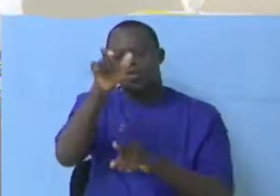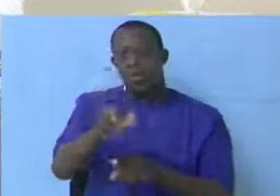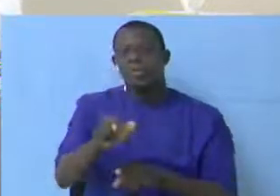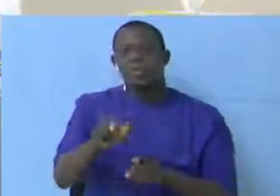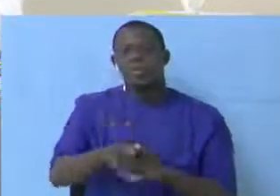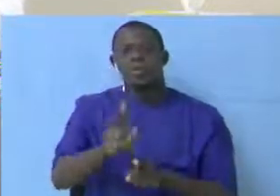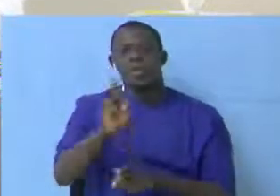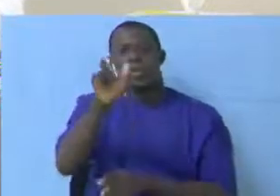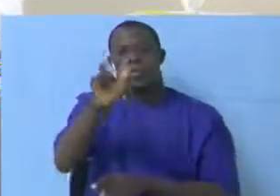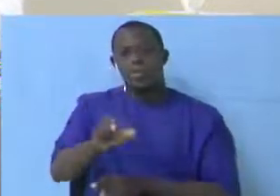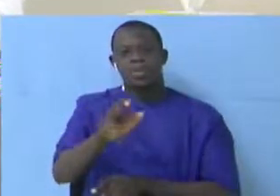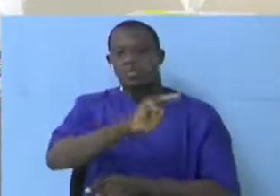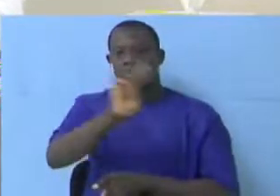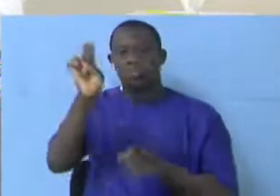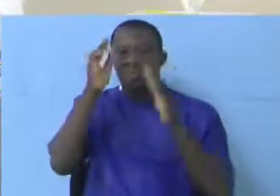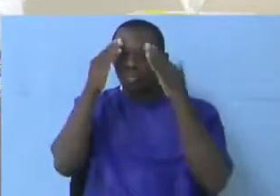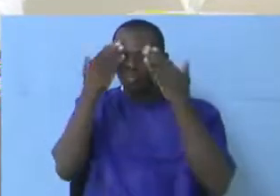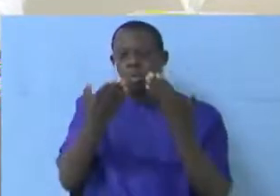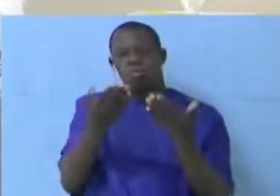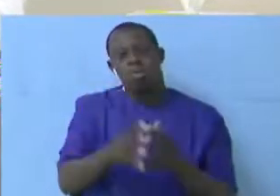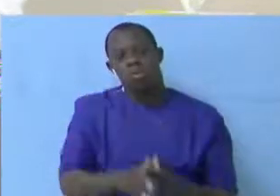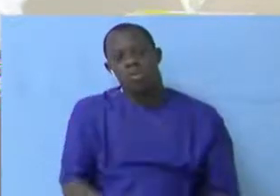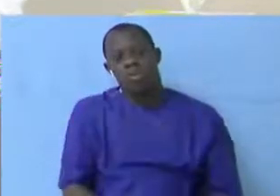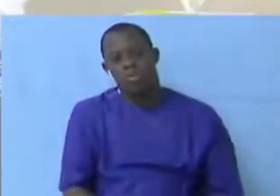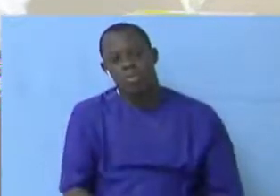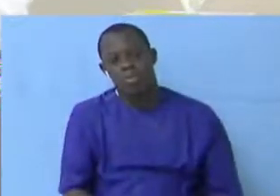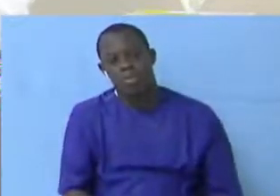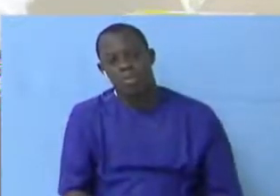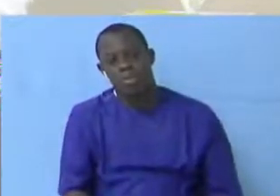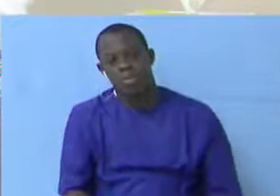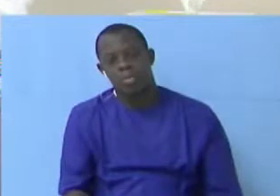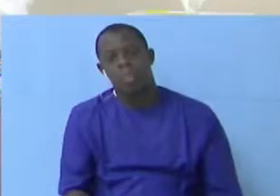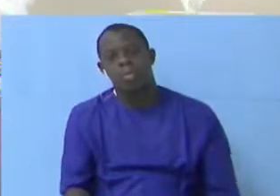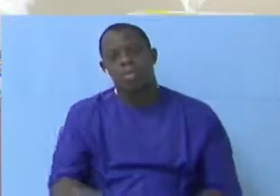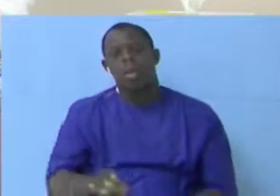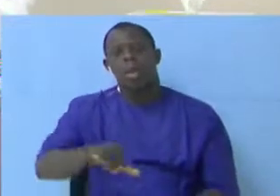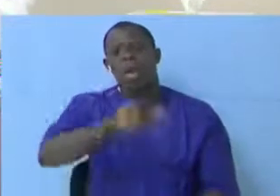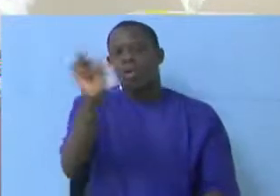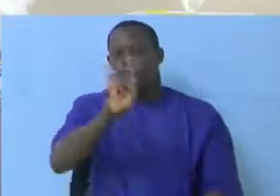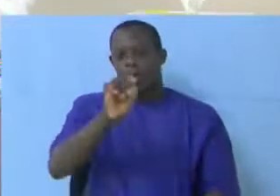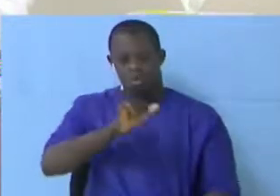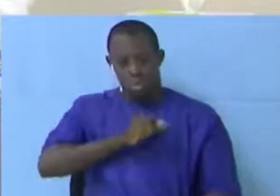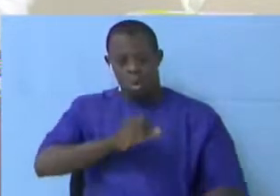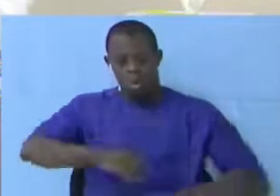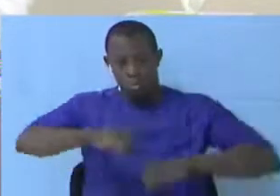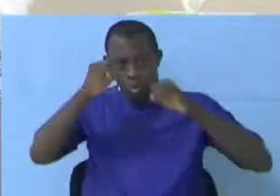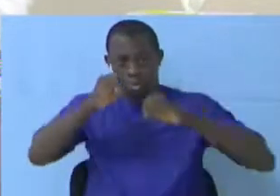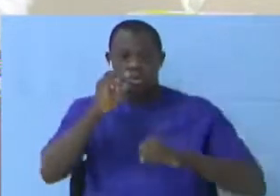but this guy did not know that. And what that his boss saw